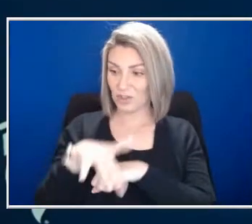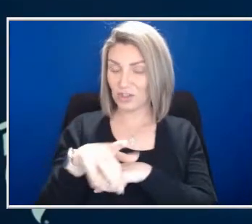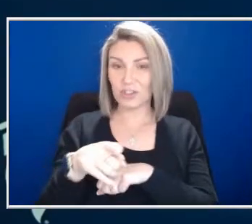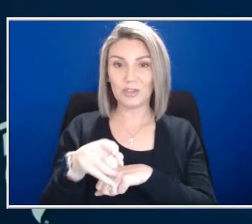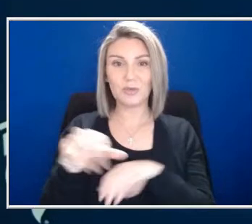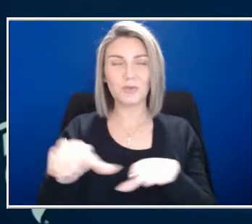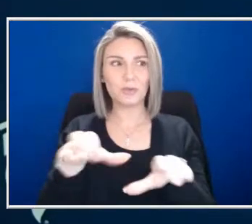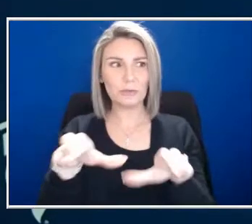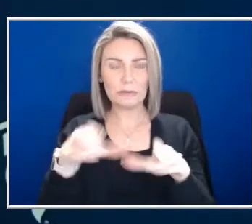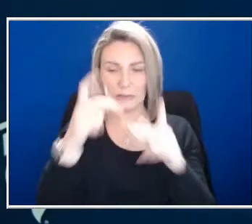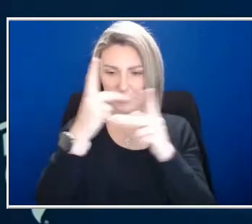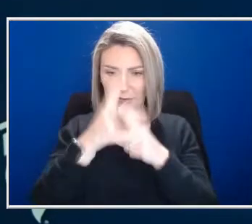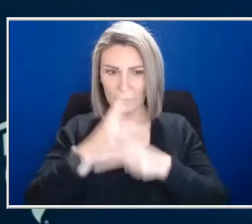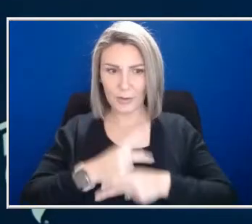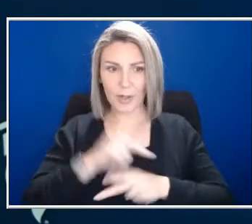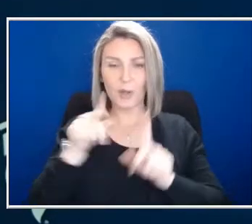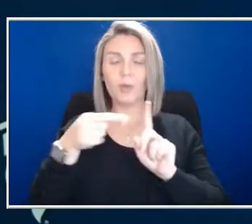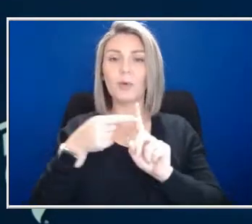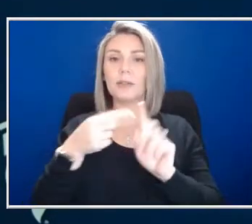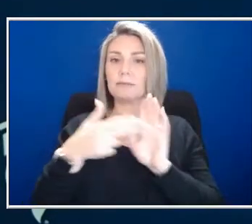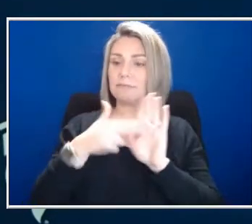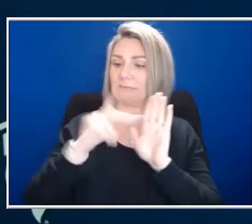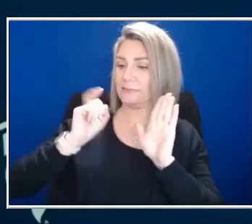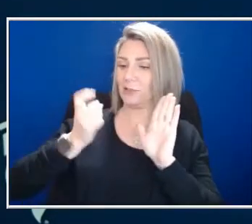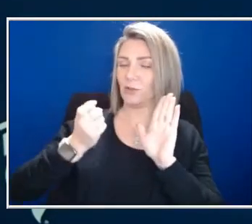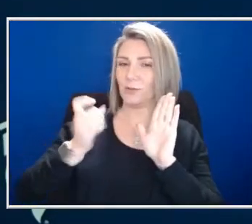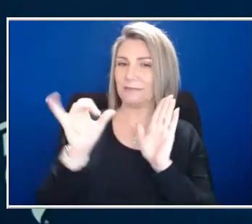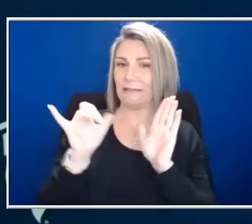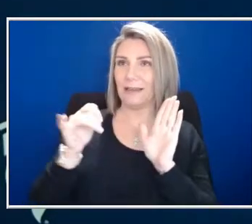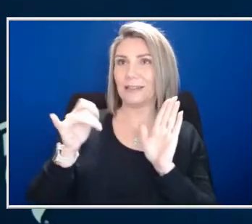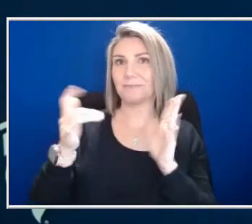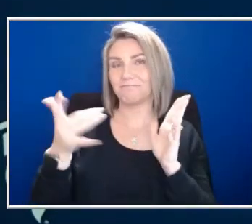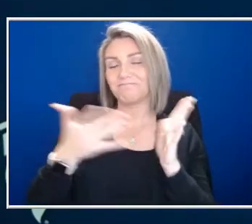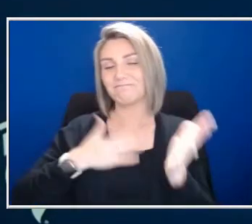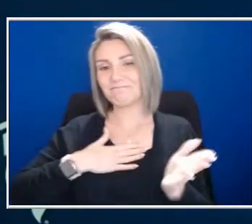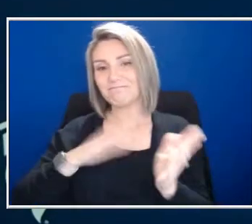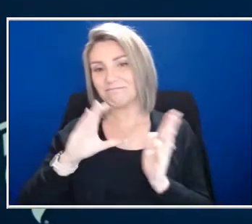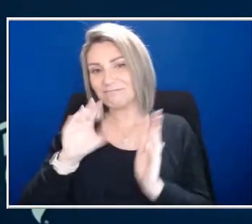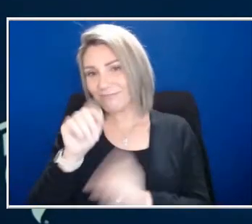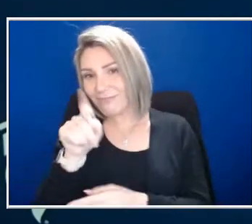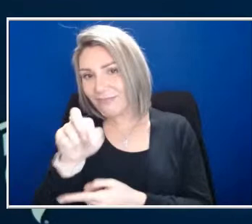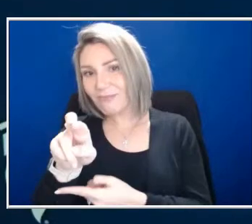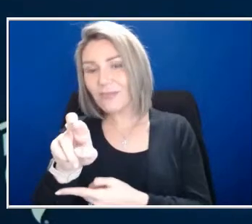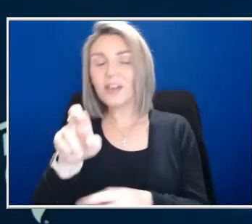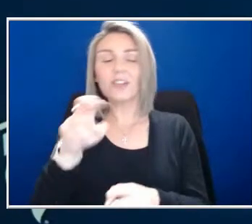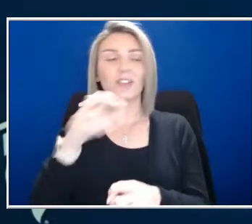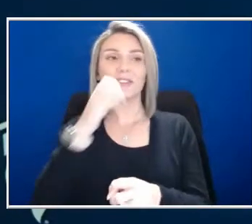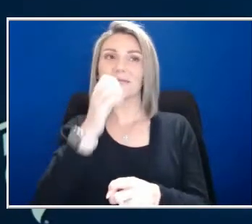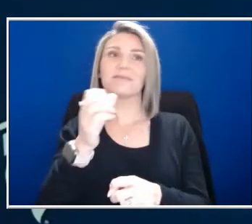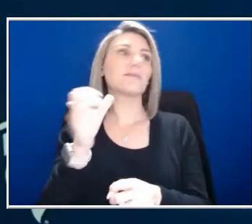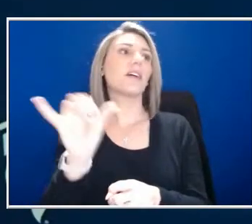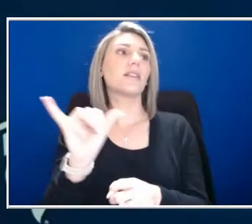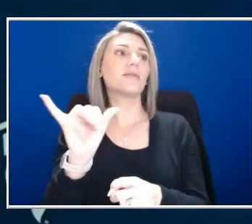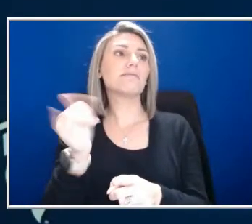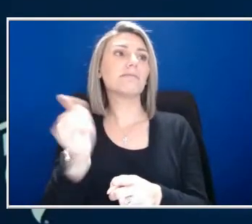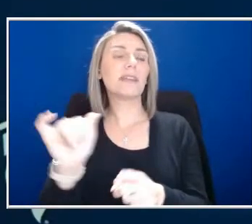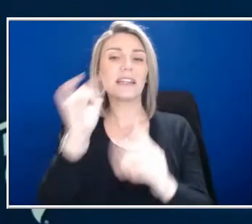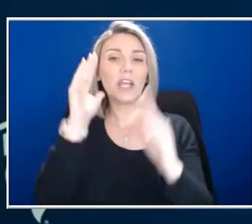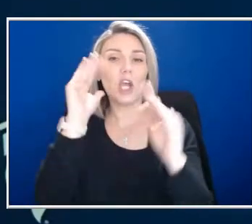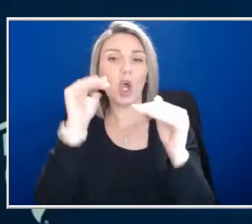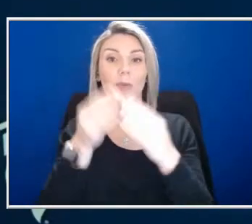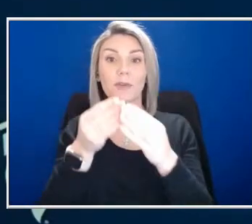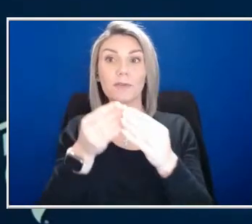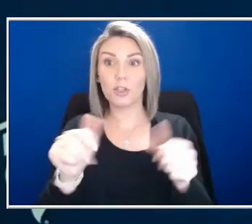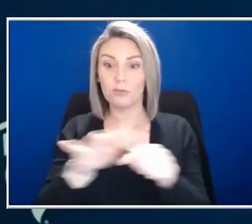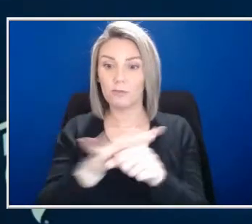quick when you're given a diagnosis like this, where they don't really give you any hope of cure. It's just